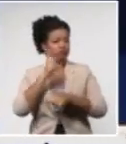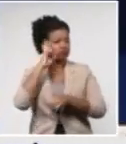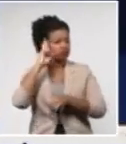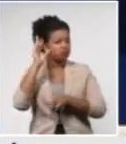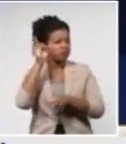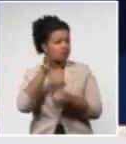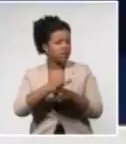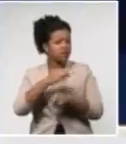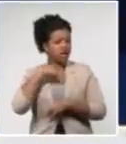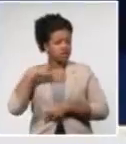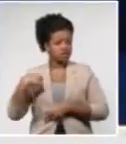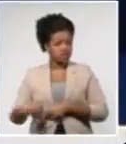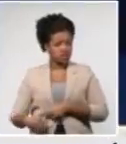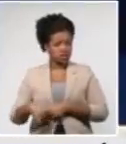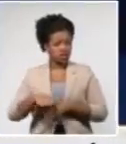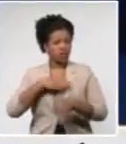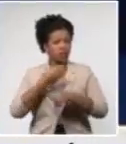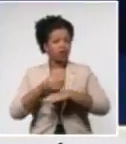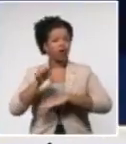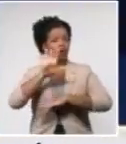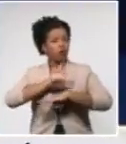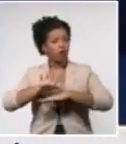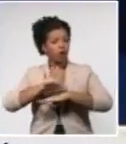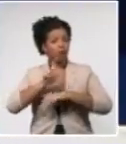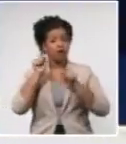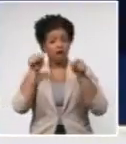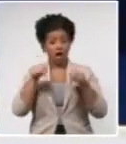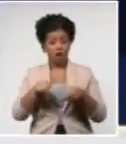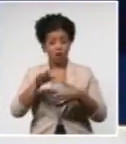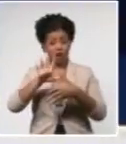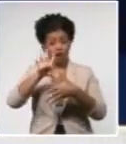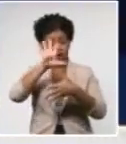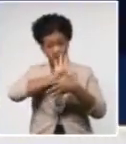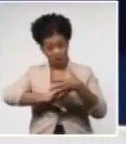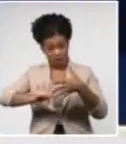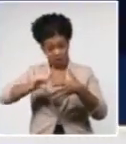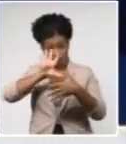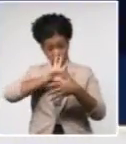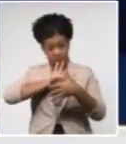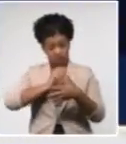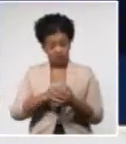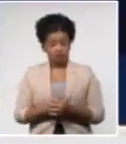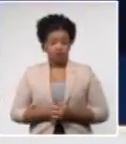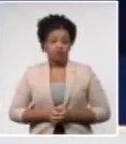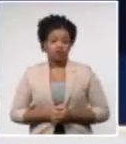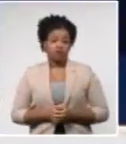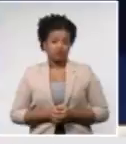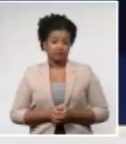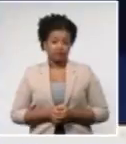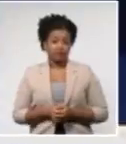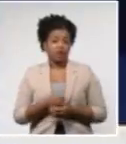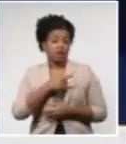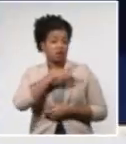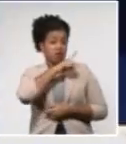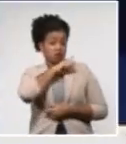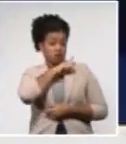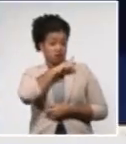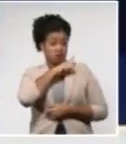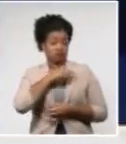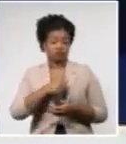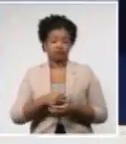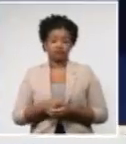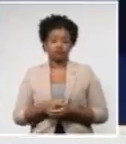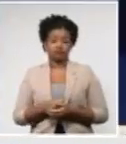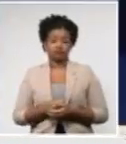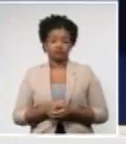And we have also said on previous occasions that the region of the Americas has become the epicenter of the